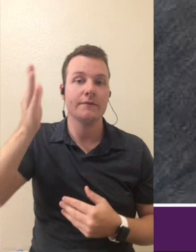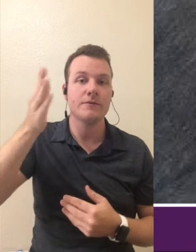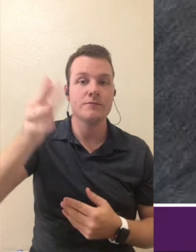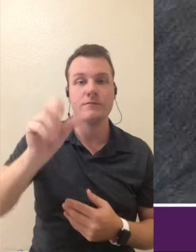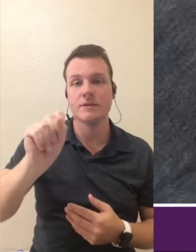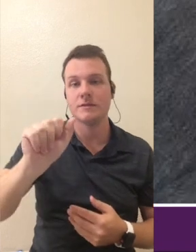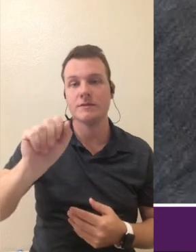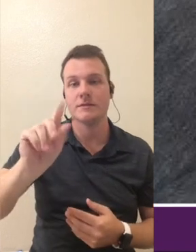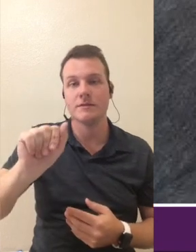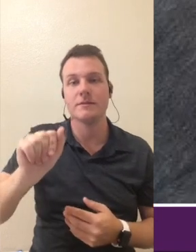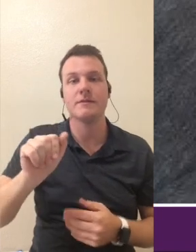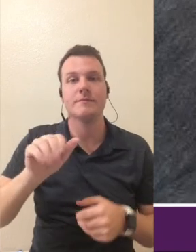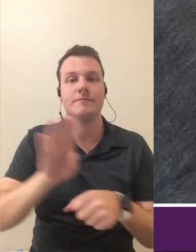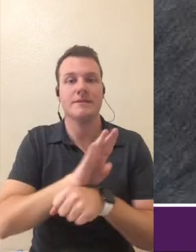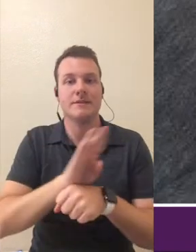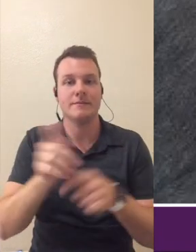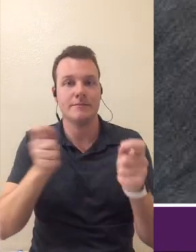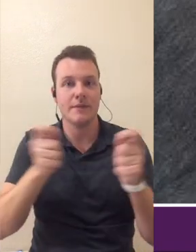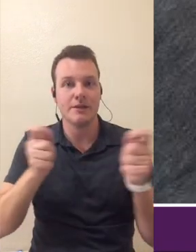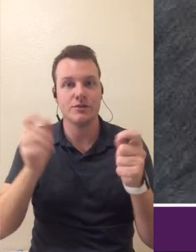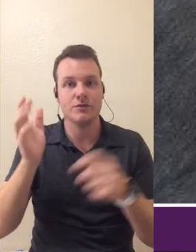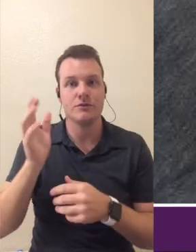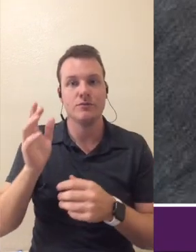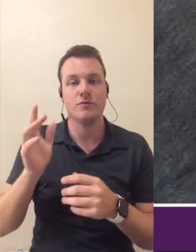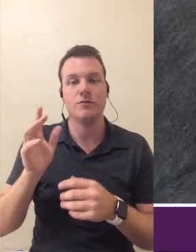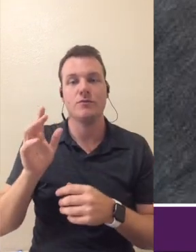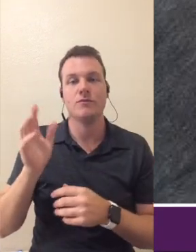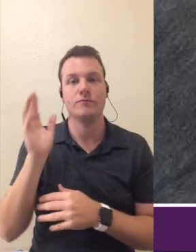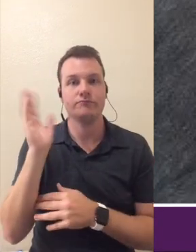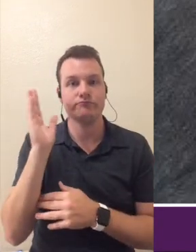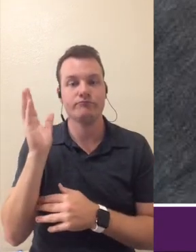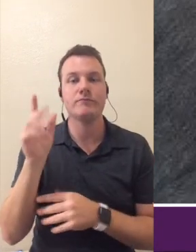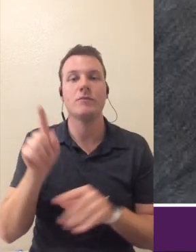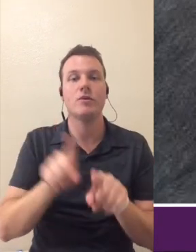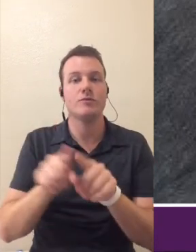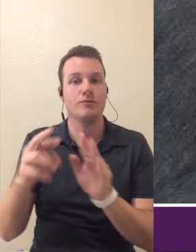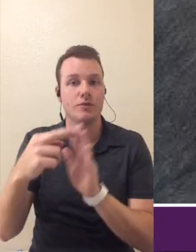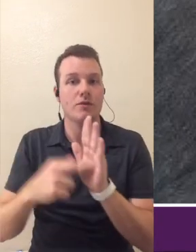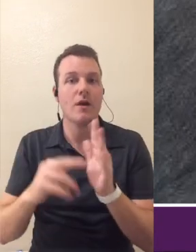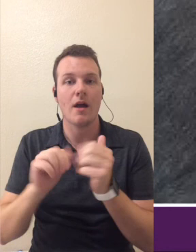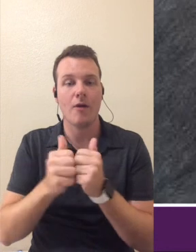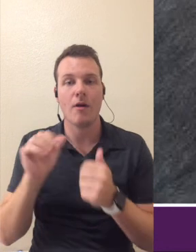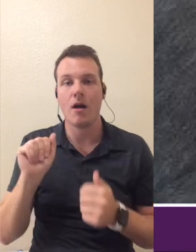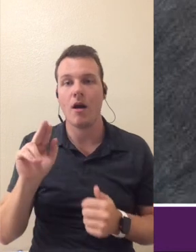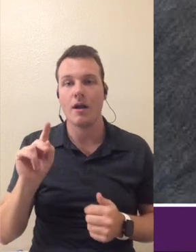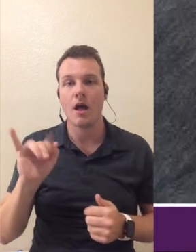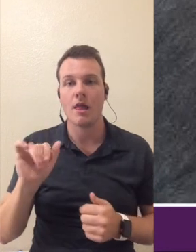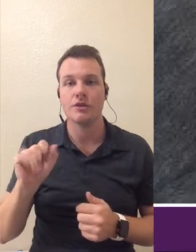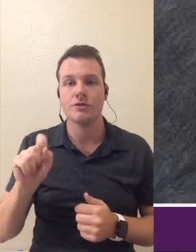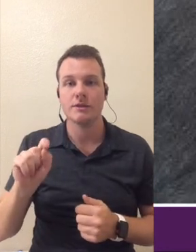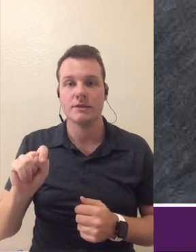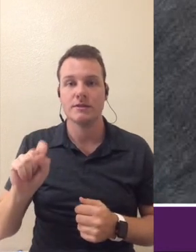about future SADA practice management webinars and to register, please visit